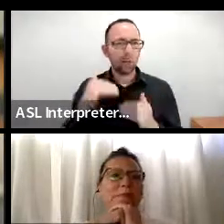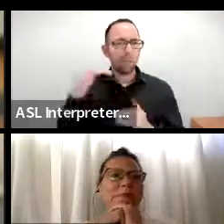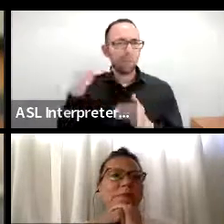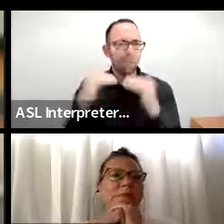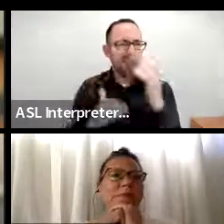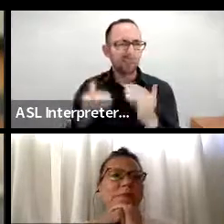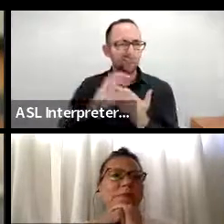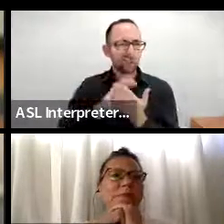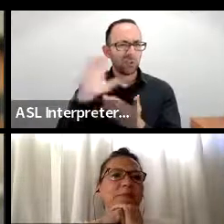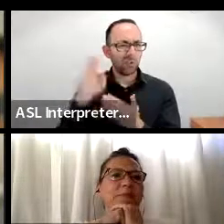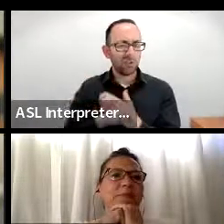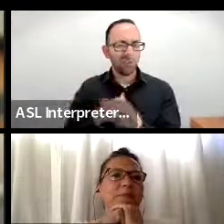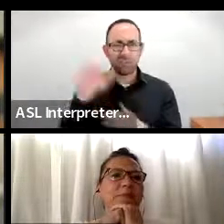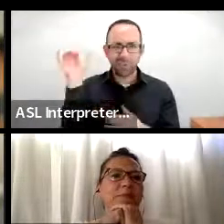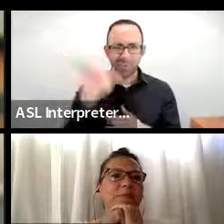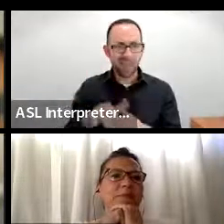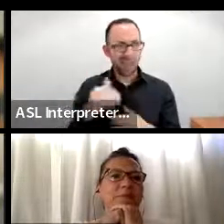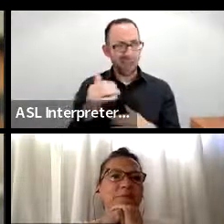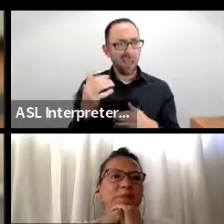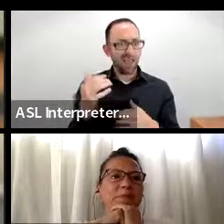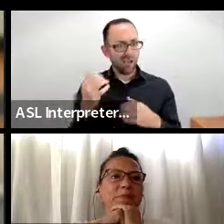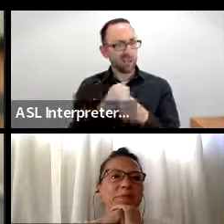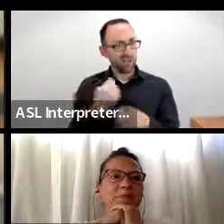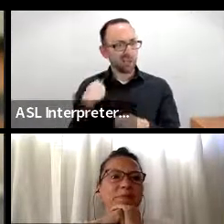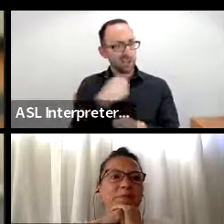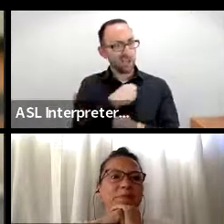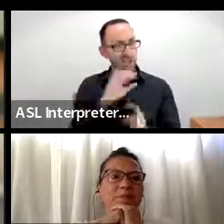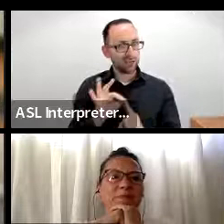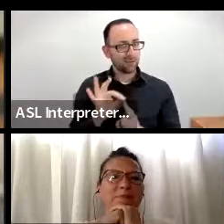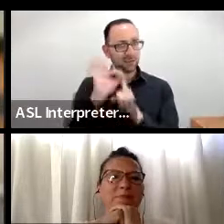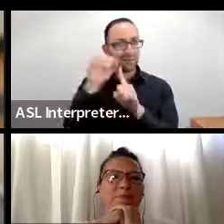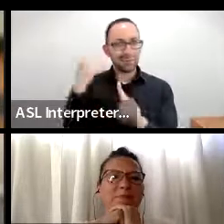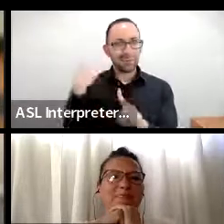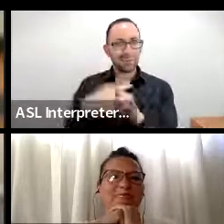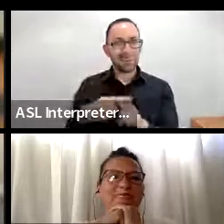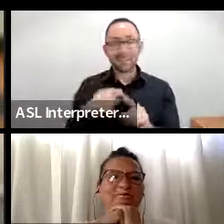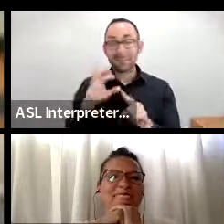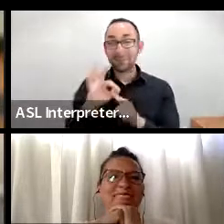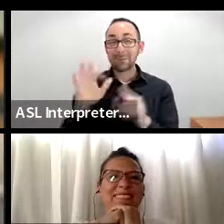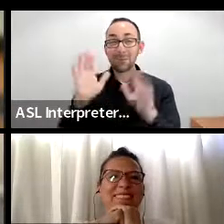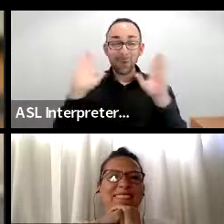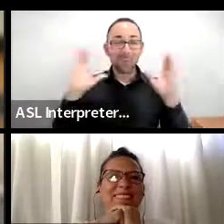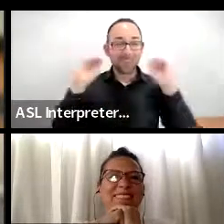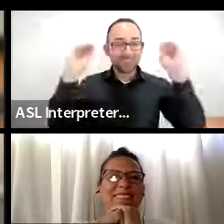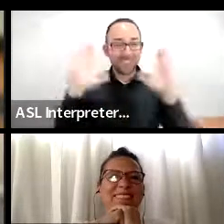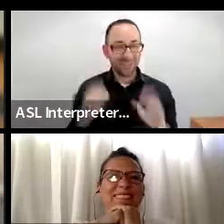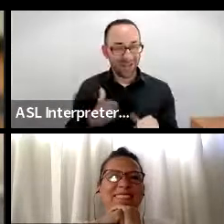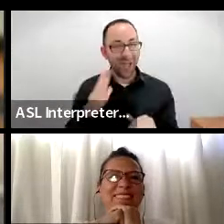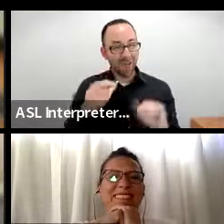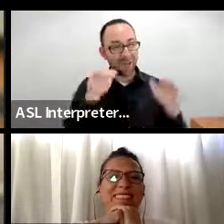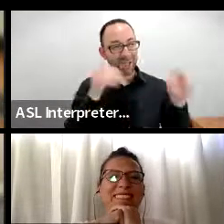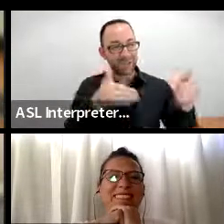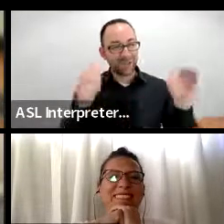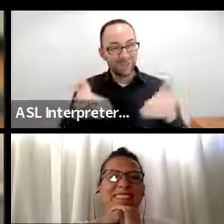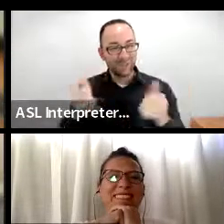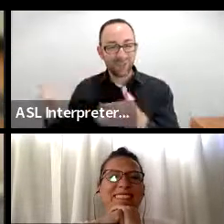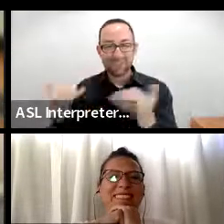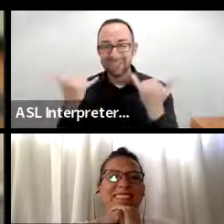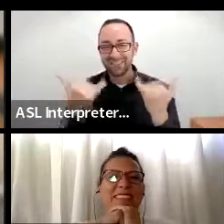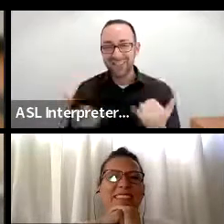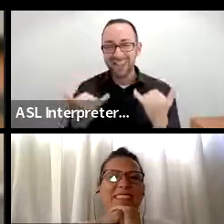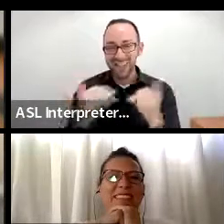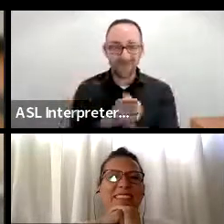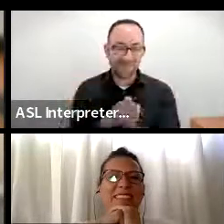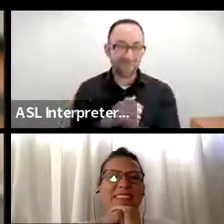really what makes us super special. Plus our special, wonderful teachers who I'm about to introduce right now.